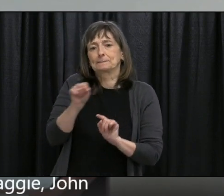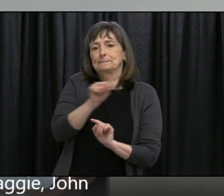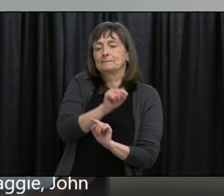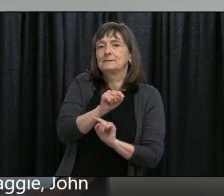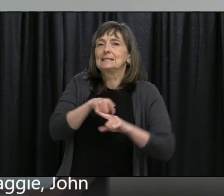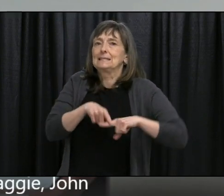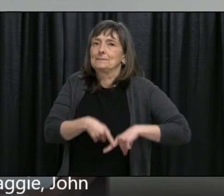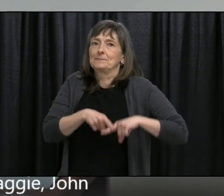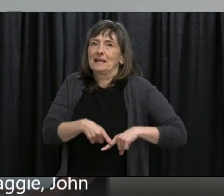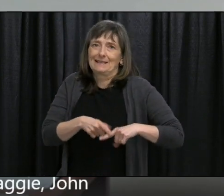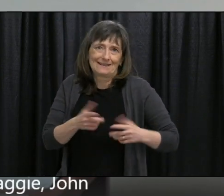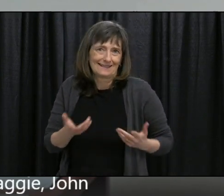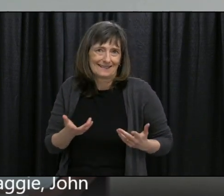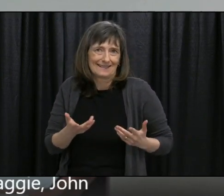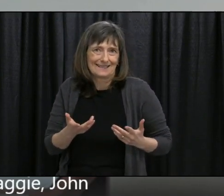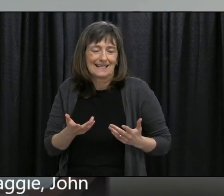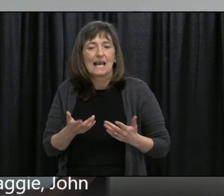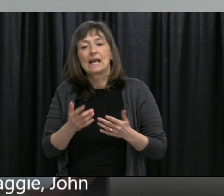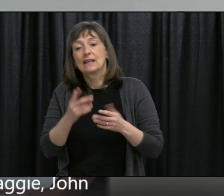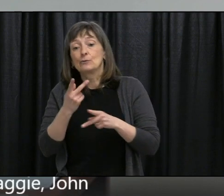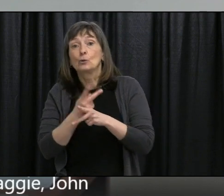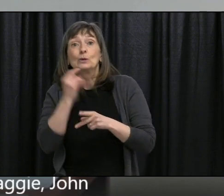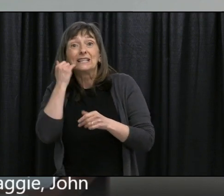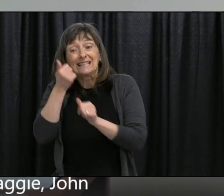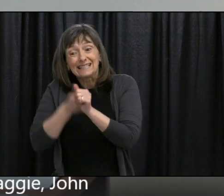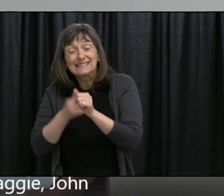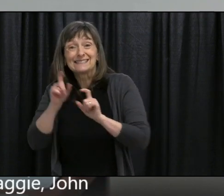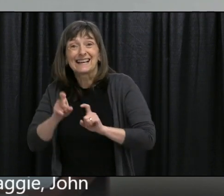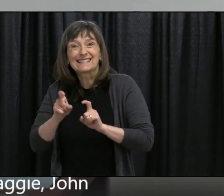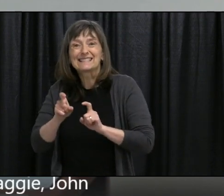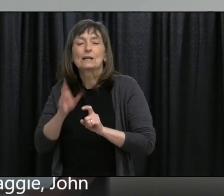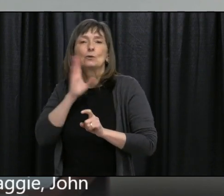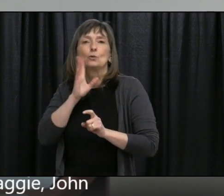is stratified into a priority. Urgent,